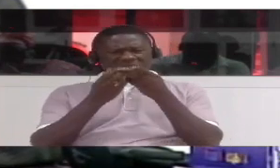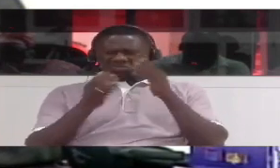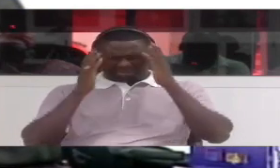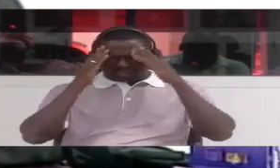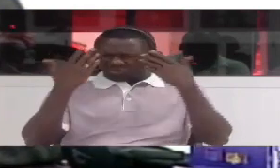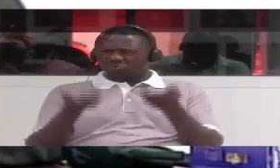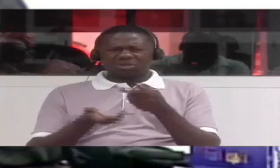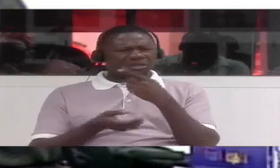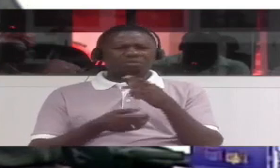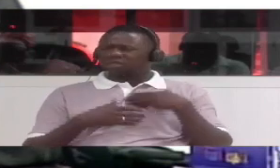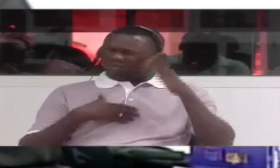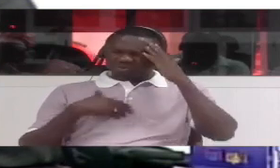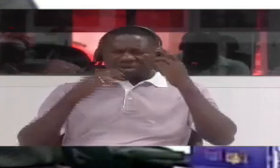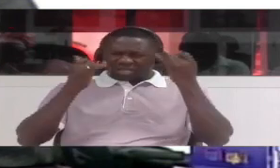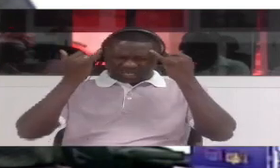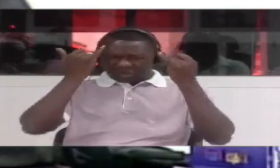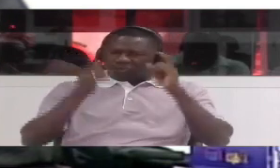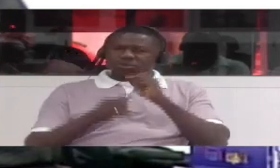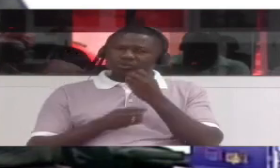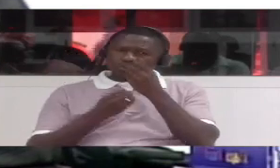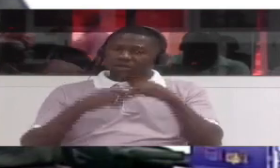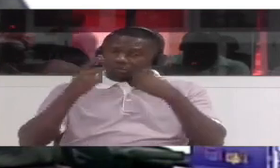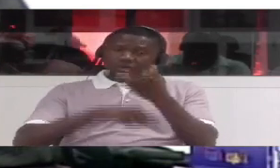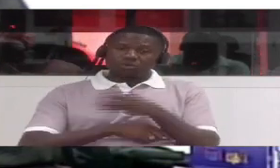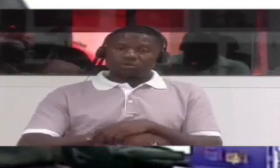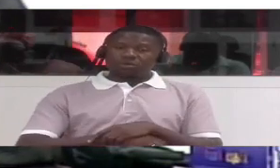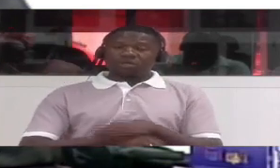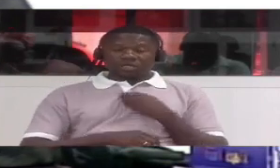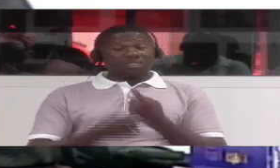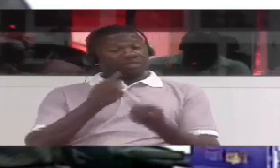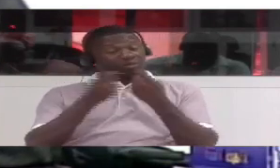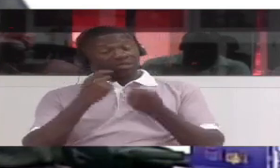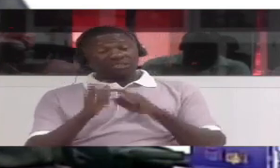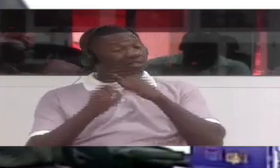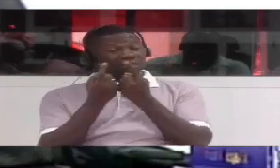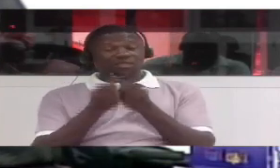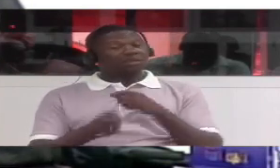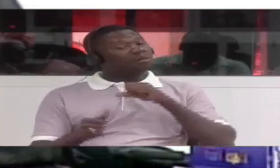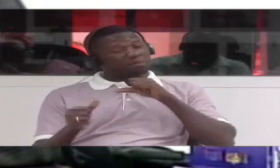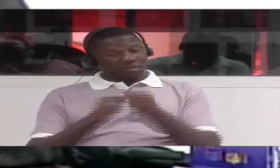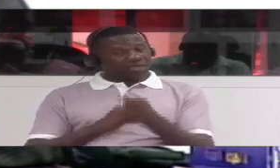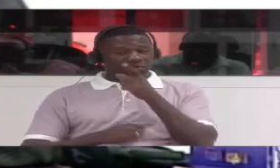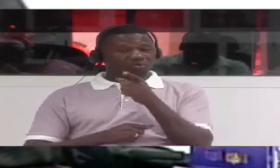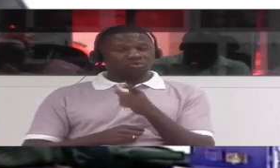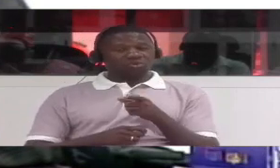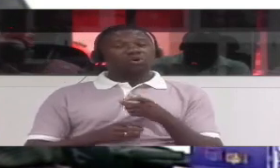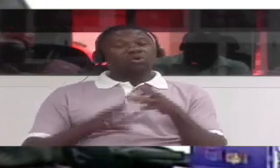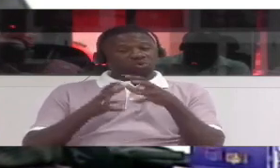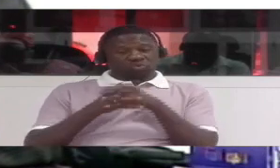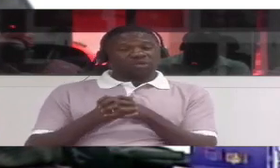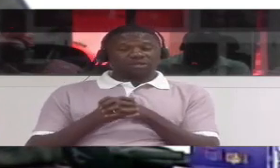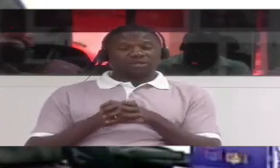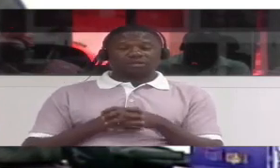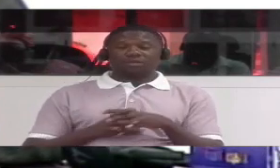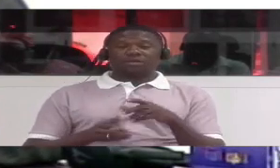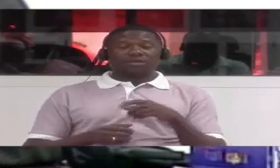I actually had no idea what you were talking about. And he repeated these things, that it was better for me to cooperate.